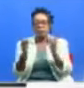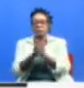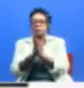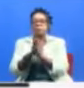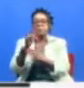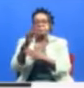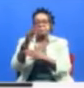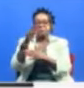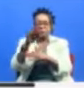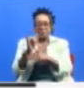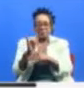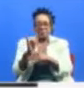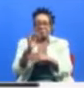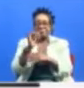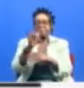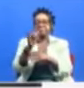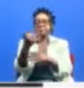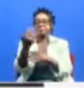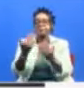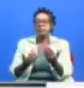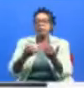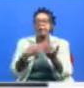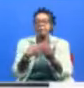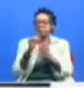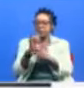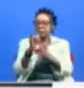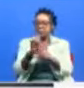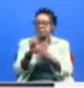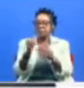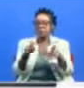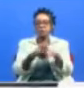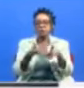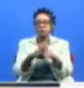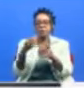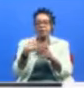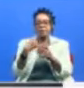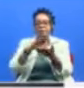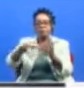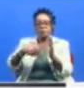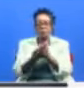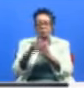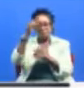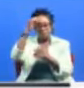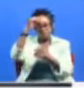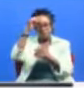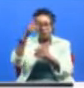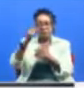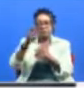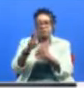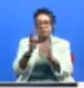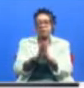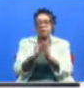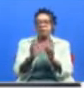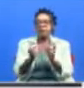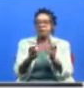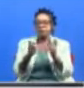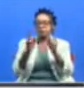Edward Kisiangani is a man under siege following his directive that all government TV and radio adverts